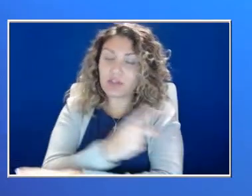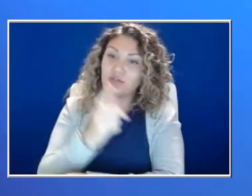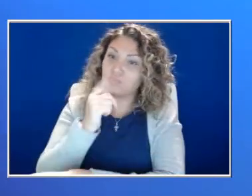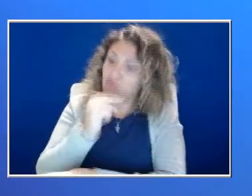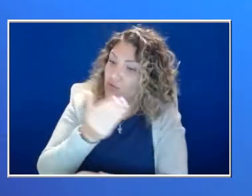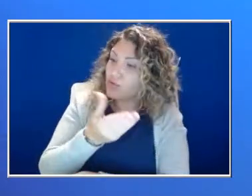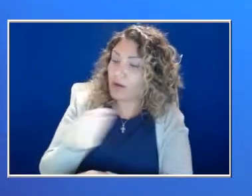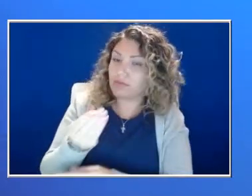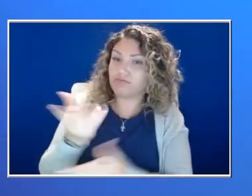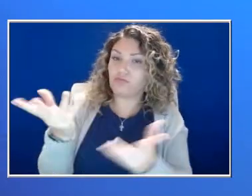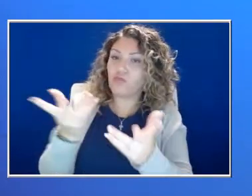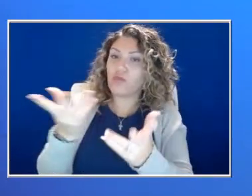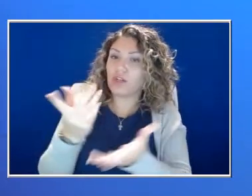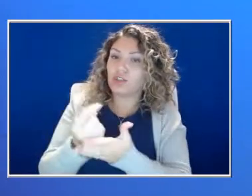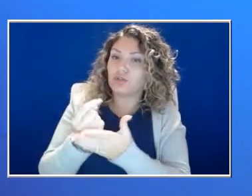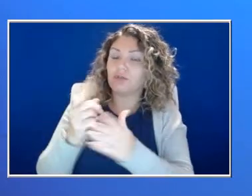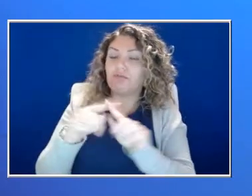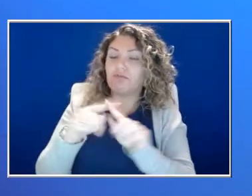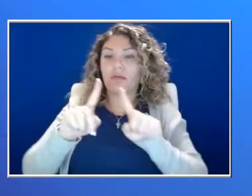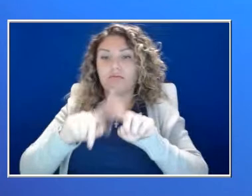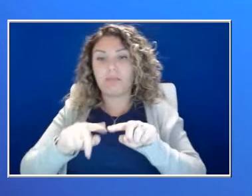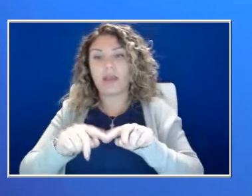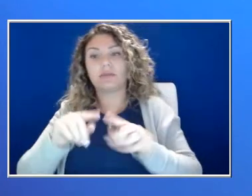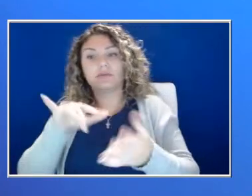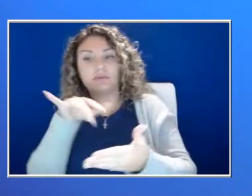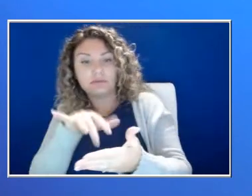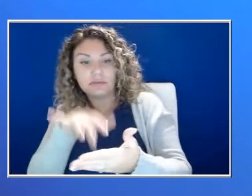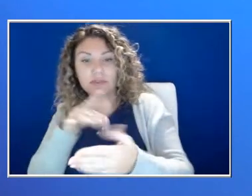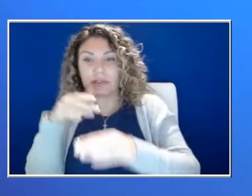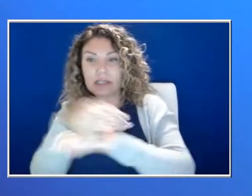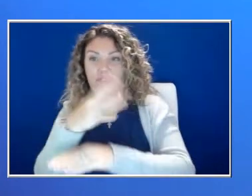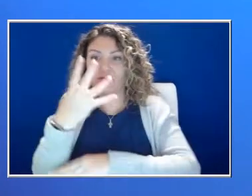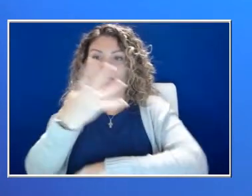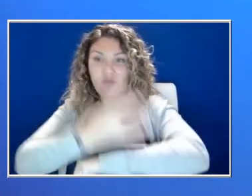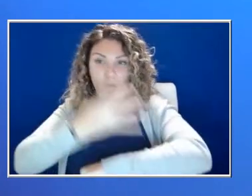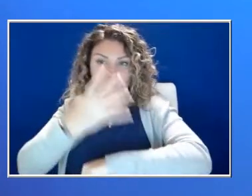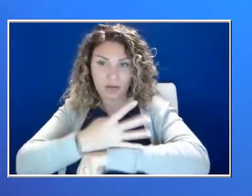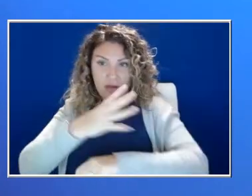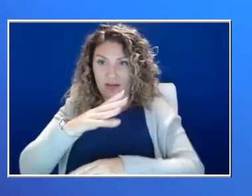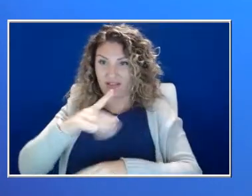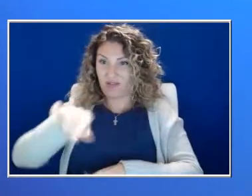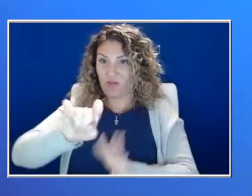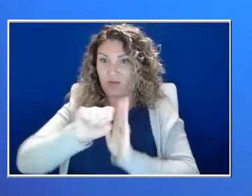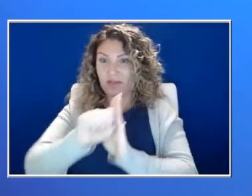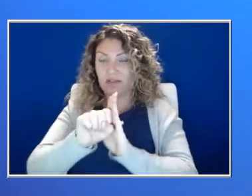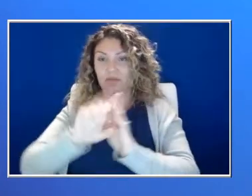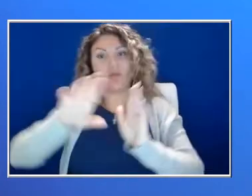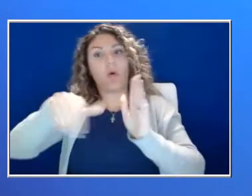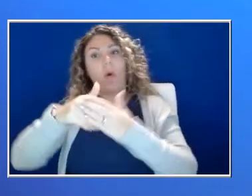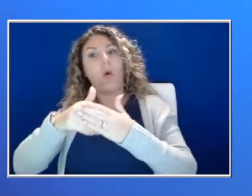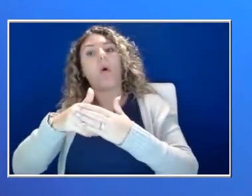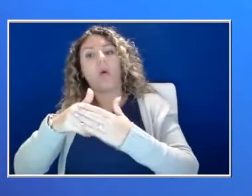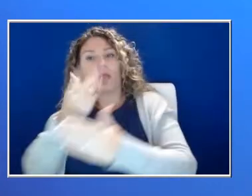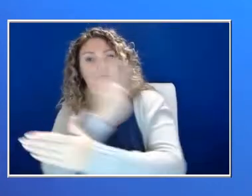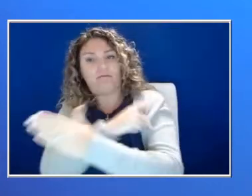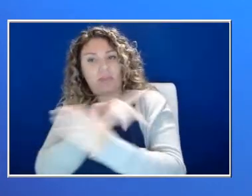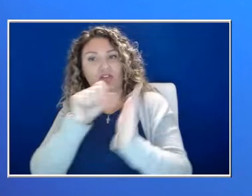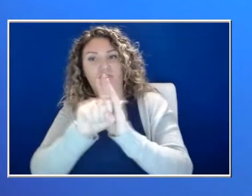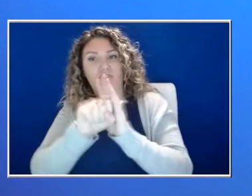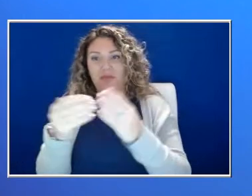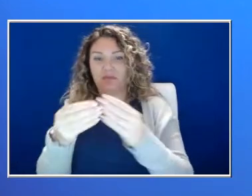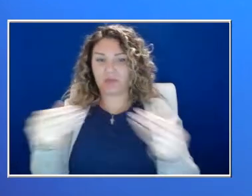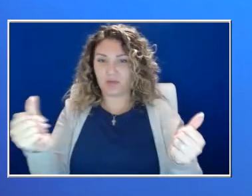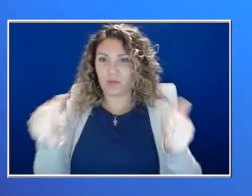it to them. But based on the studies, after 4 days of these symptoms, all of these patients' symptoms has resolved. And that's a great thing about it. The